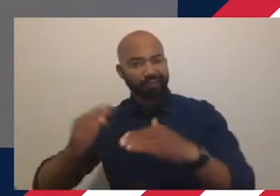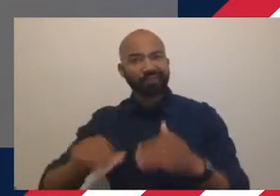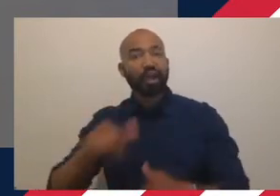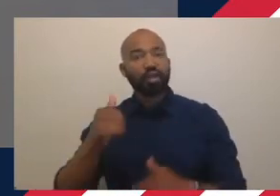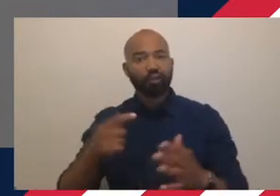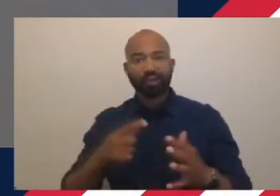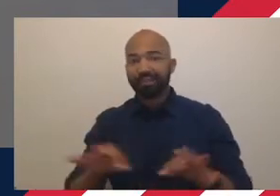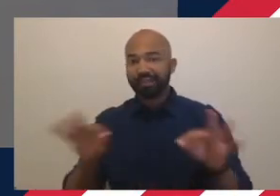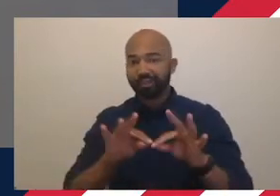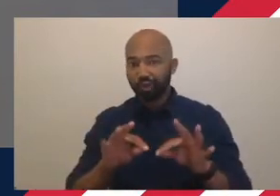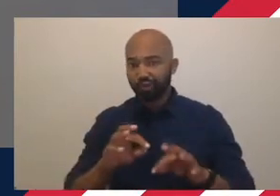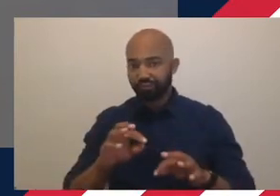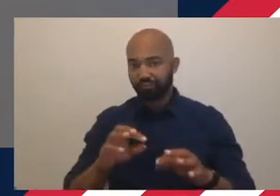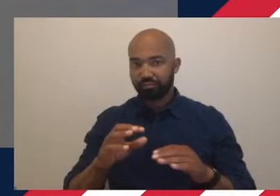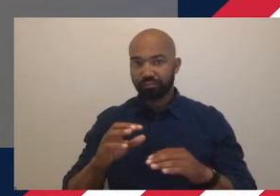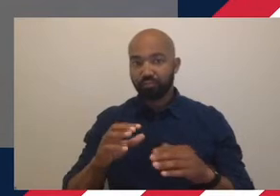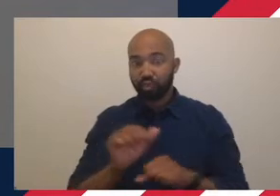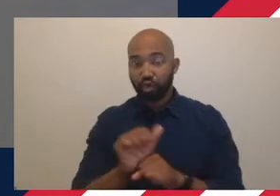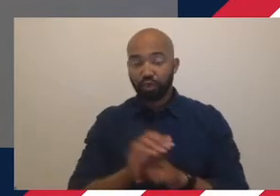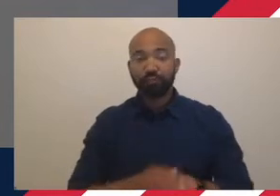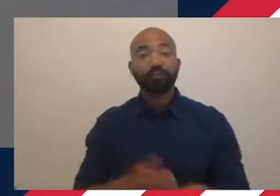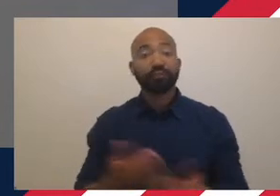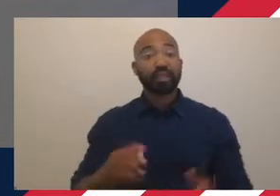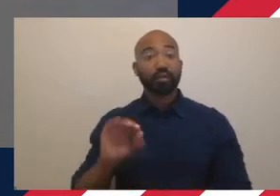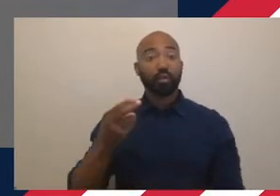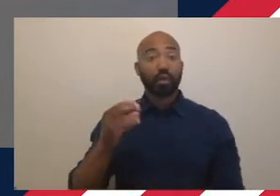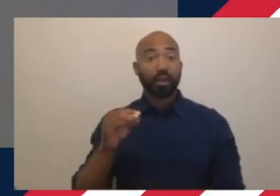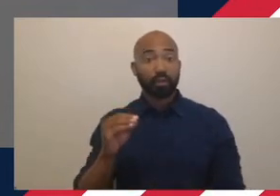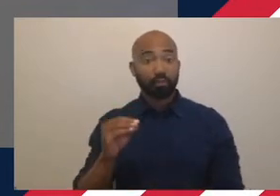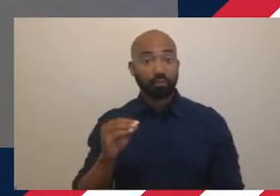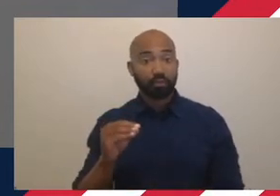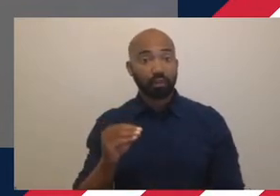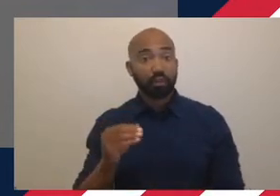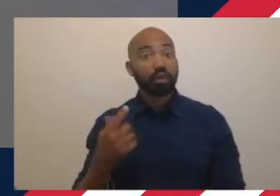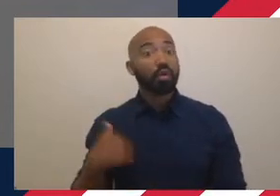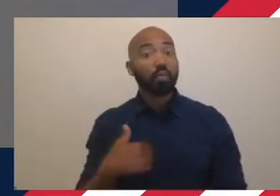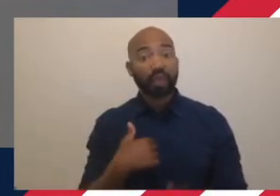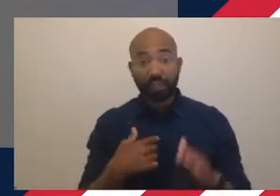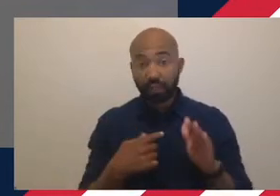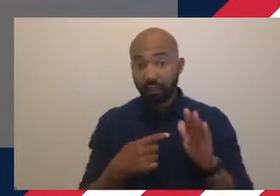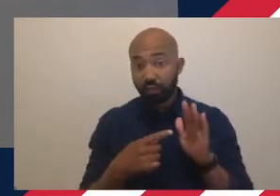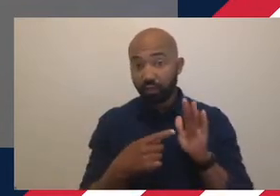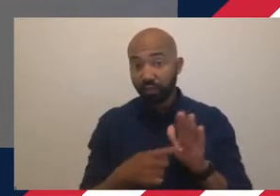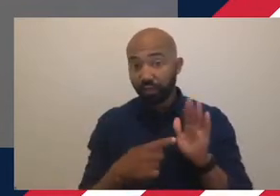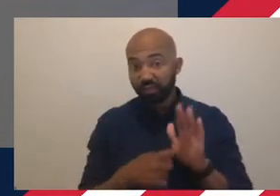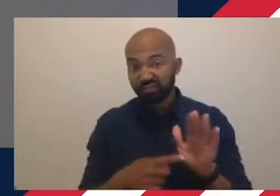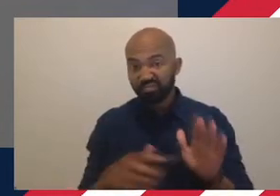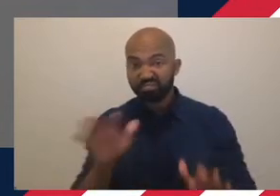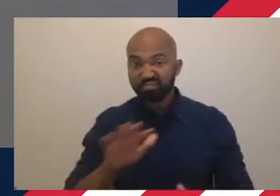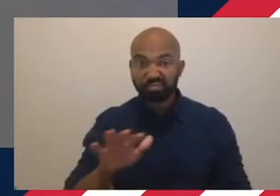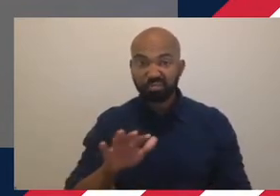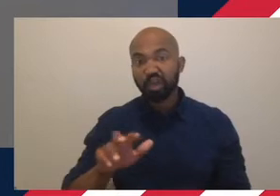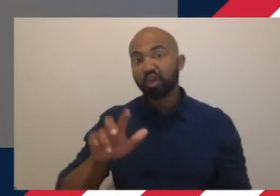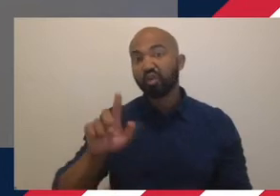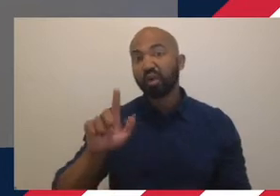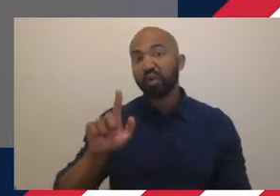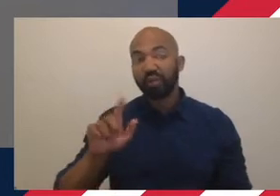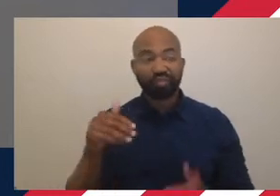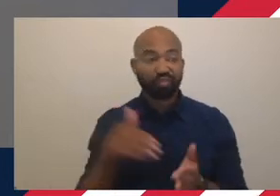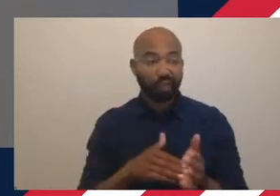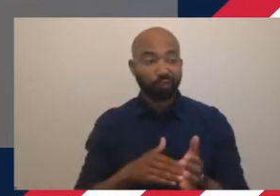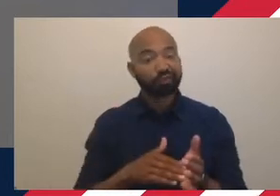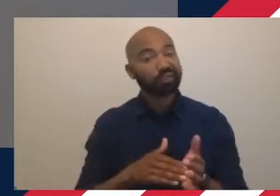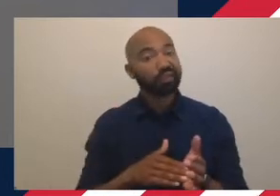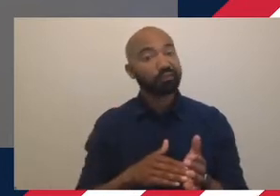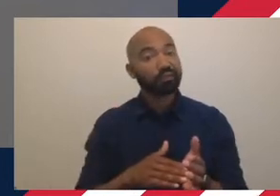Ohio, UFCW Local 880 represents approximately 21,000 members in grocery,